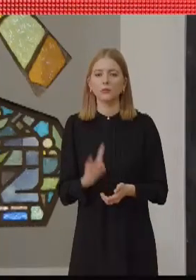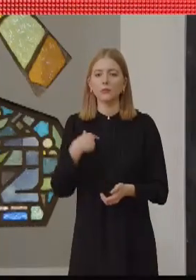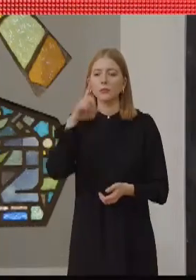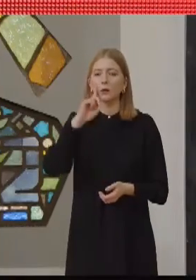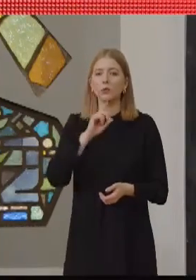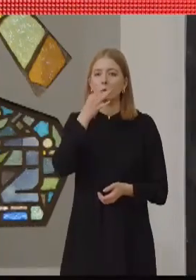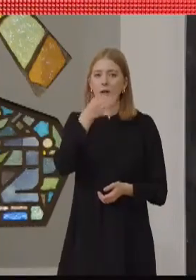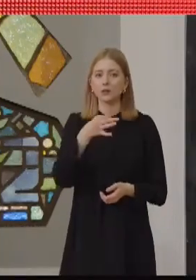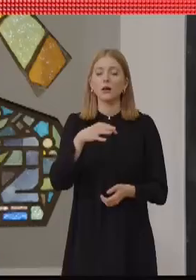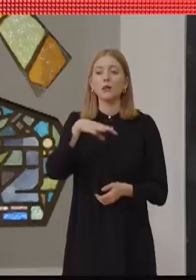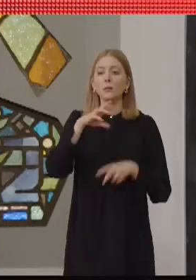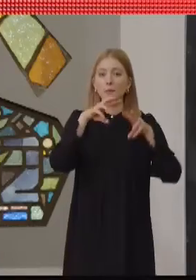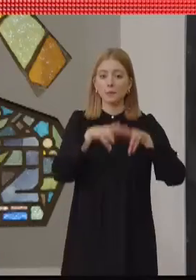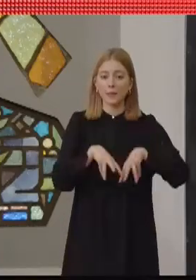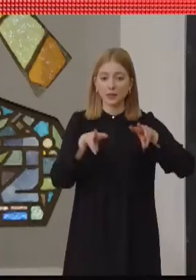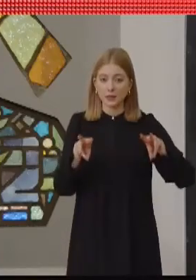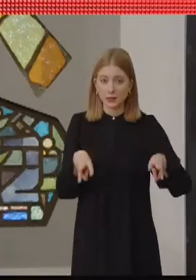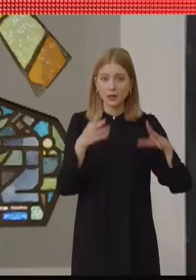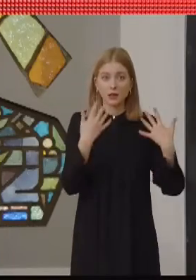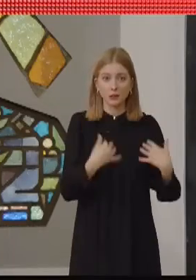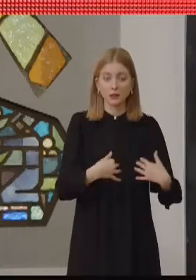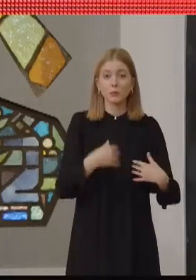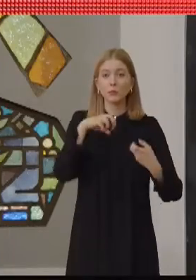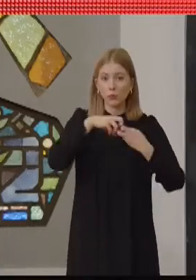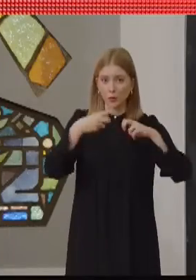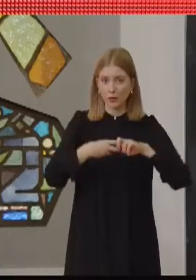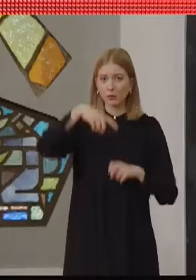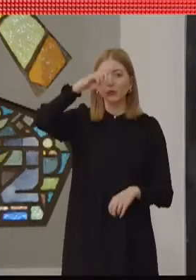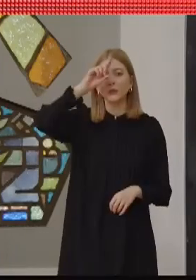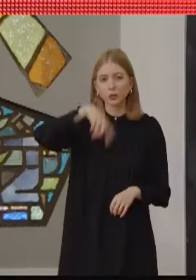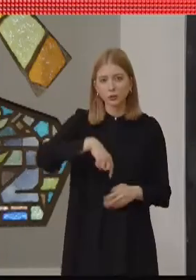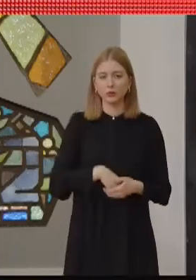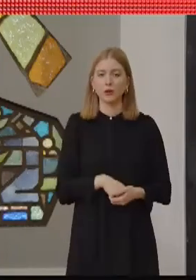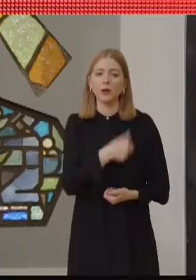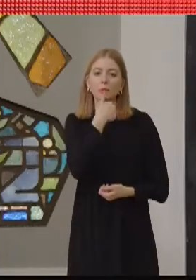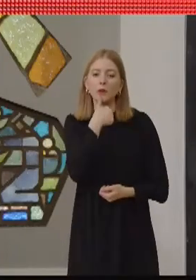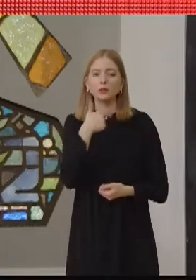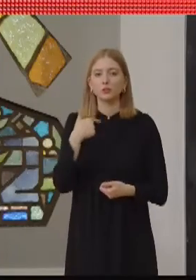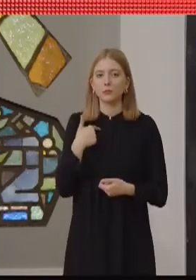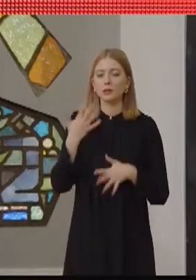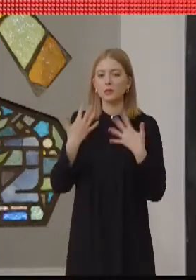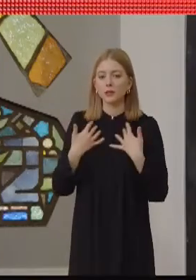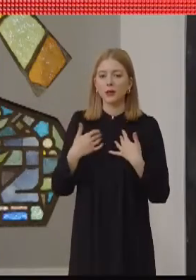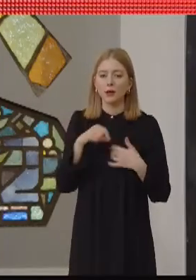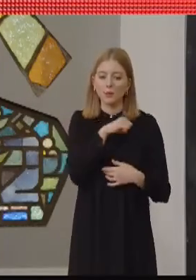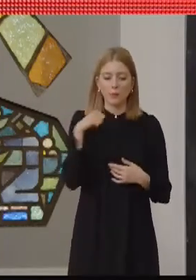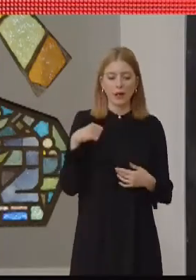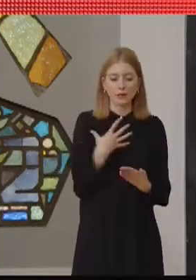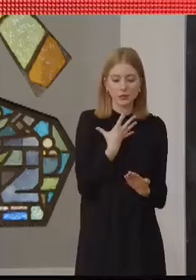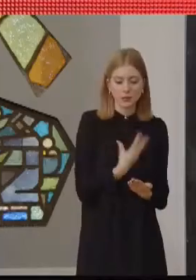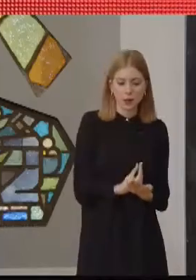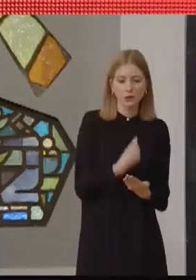I will courageously say that the ministry knows, and in policy